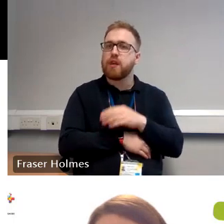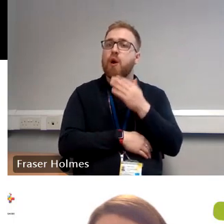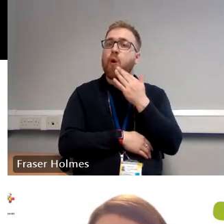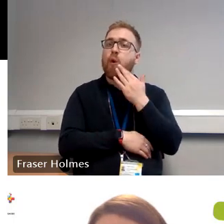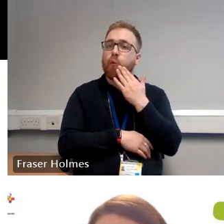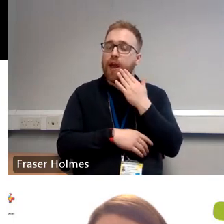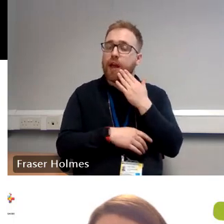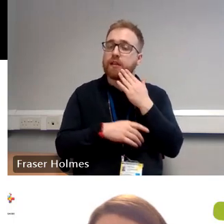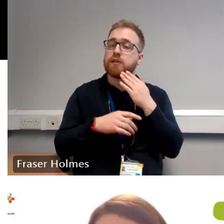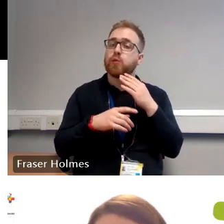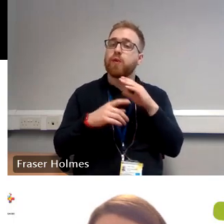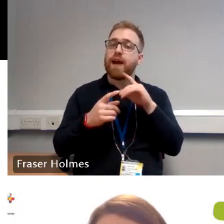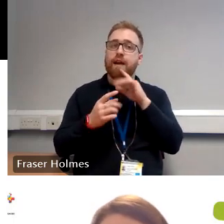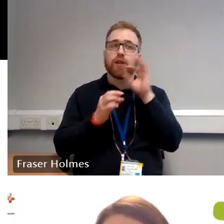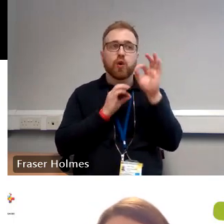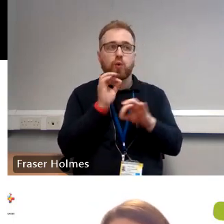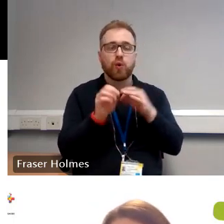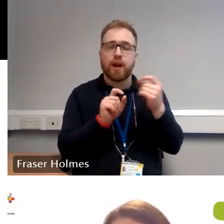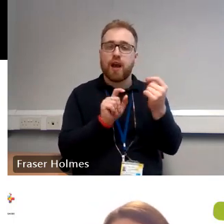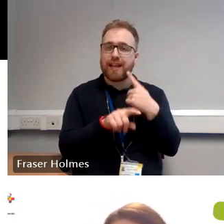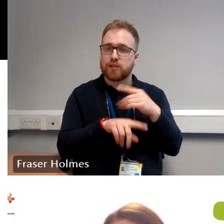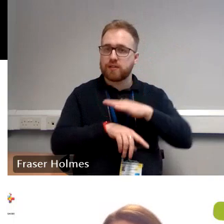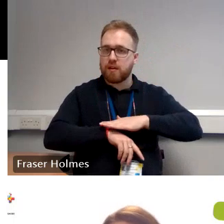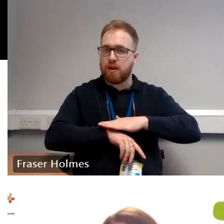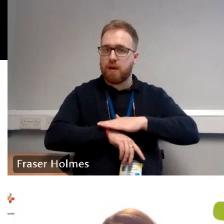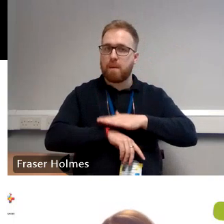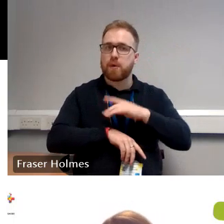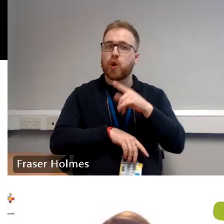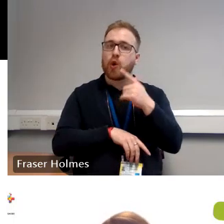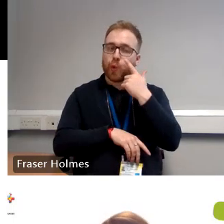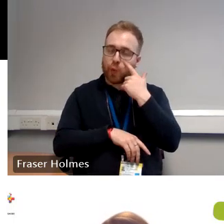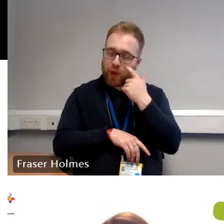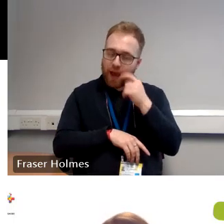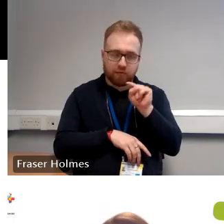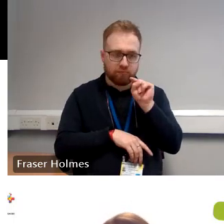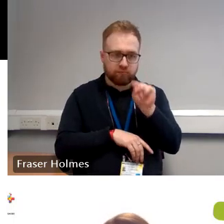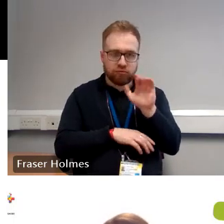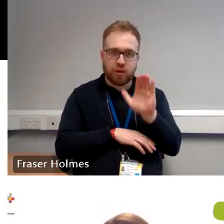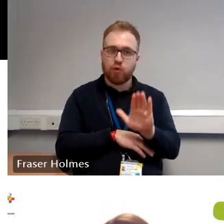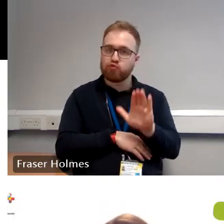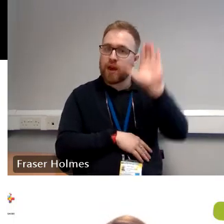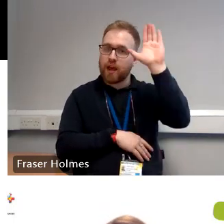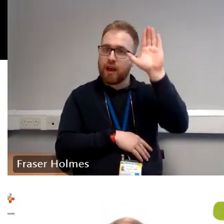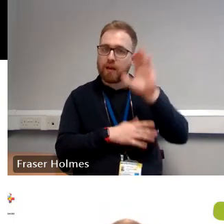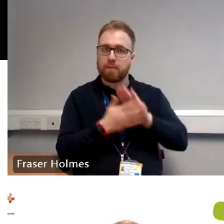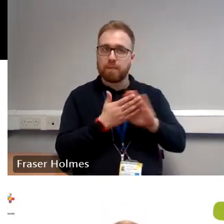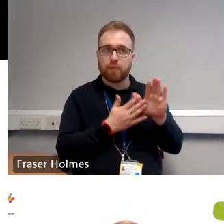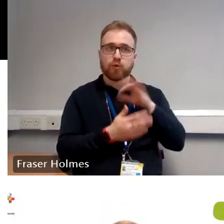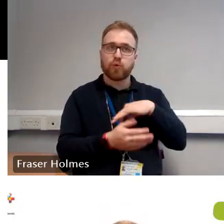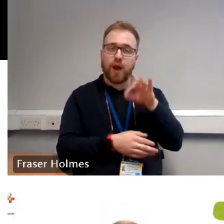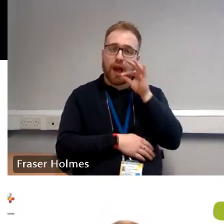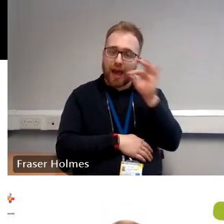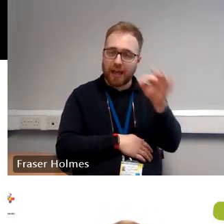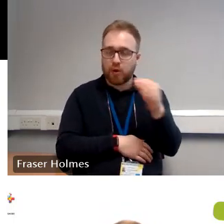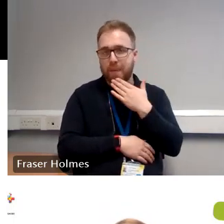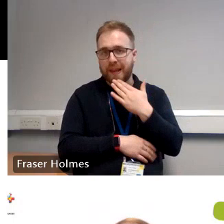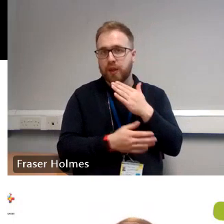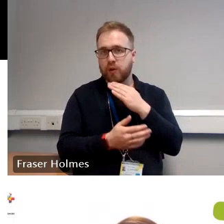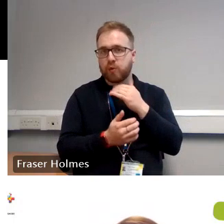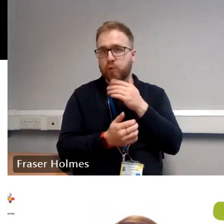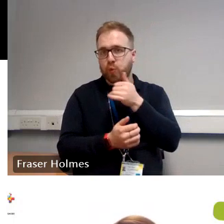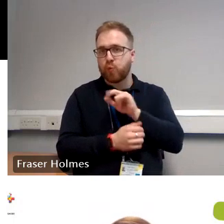answer section, there's the functionality for people to be able to raise their hand to ask a question. So please do use that,